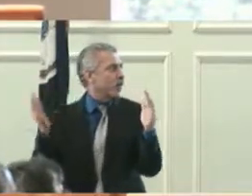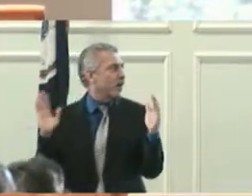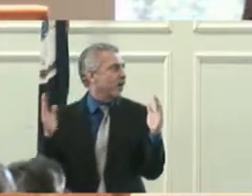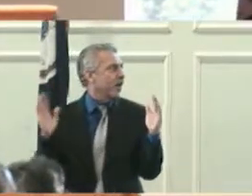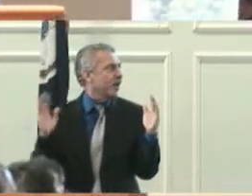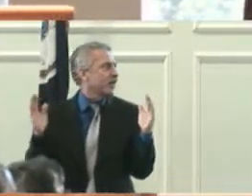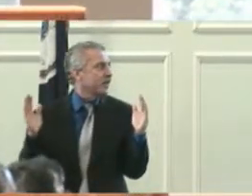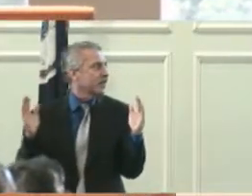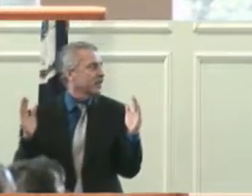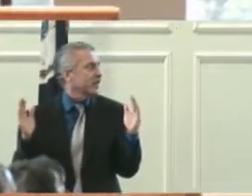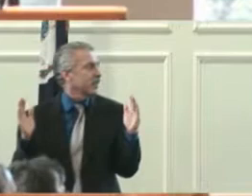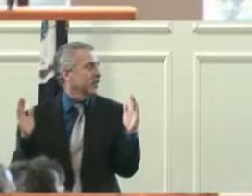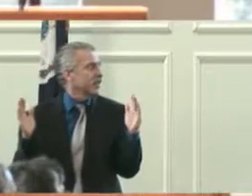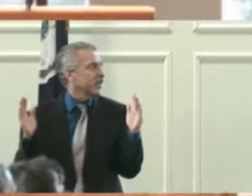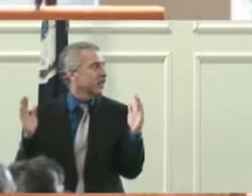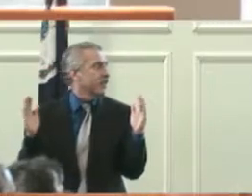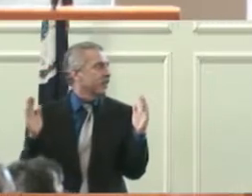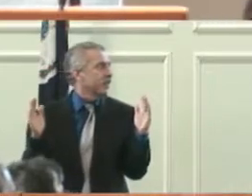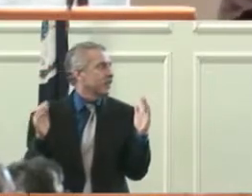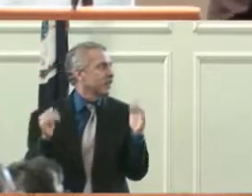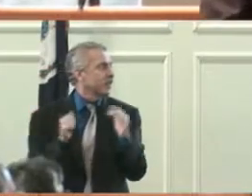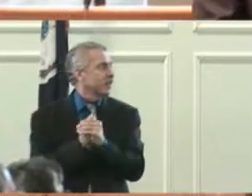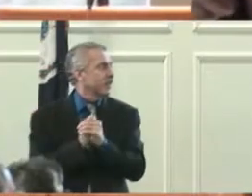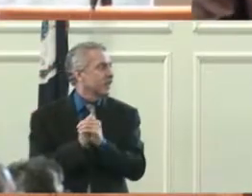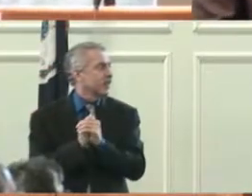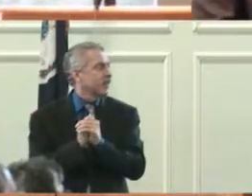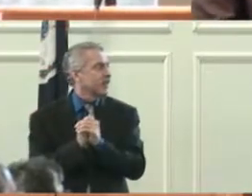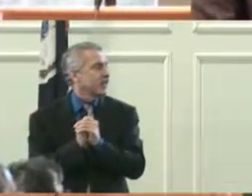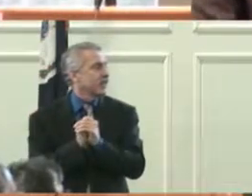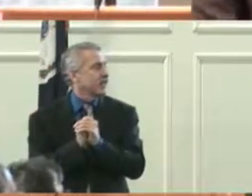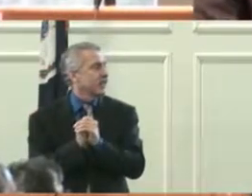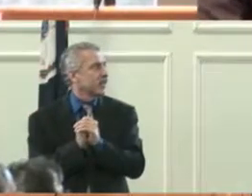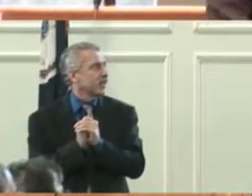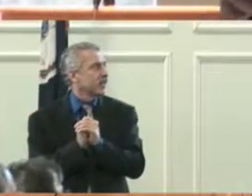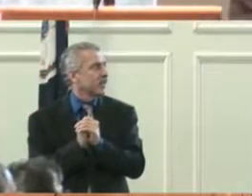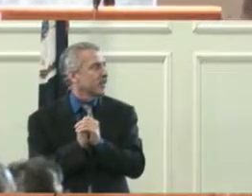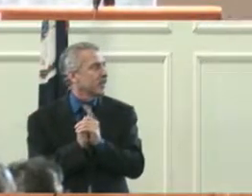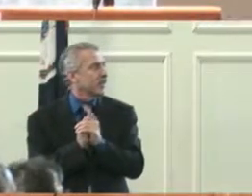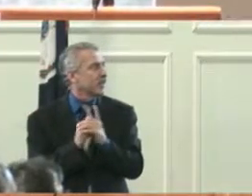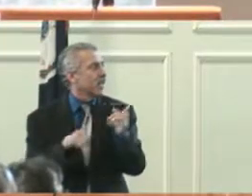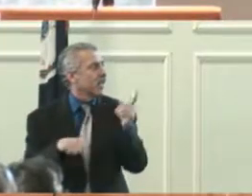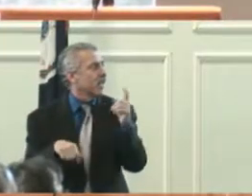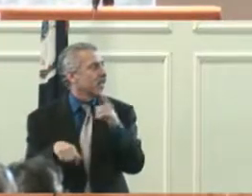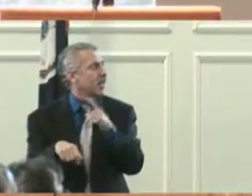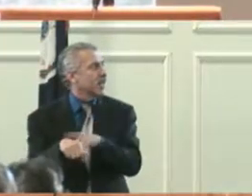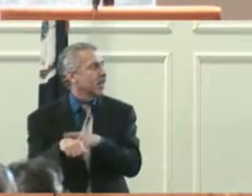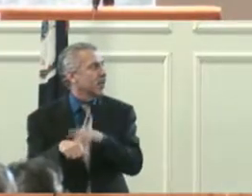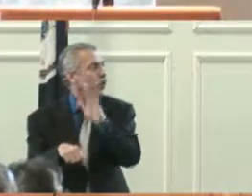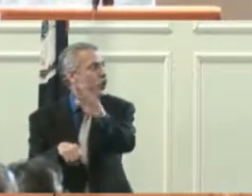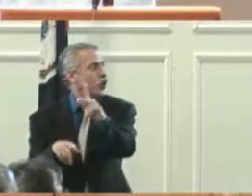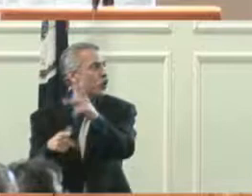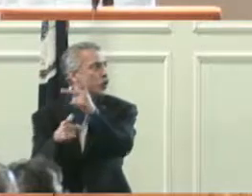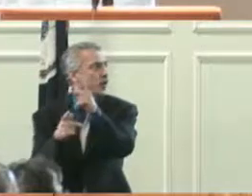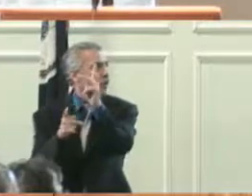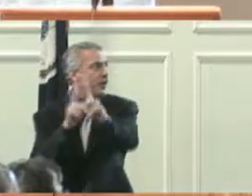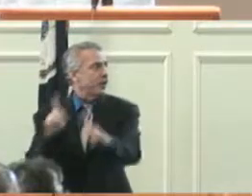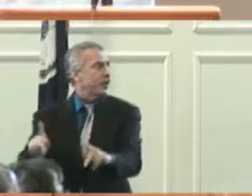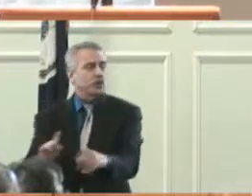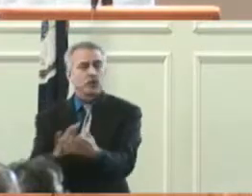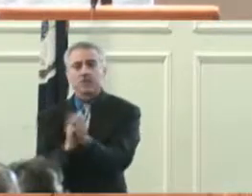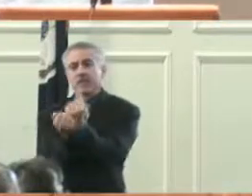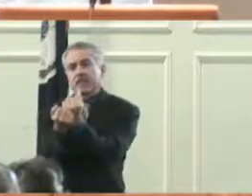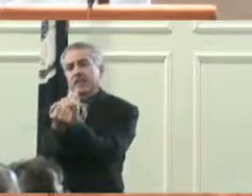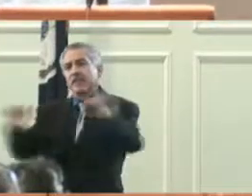time. And at that time, continues in verse 1, your people shall be